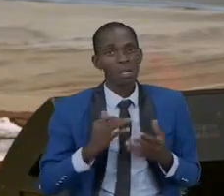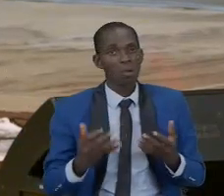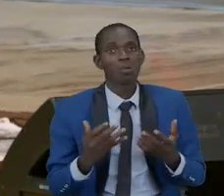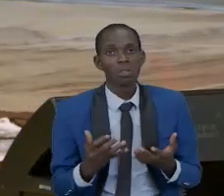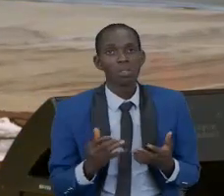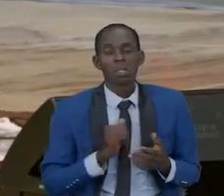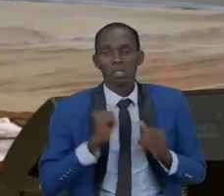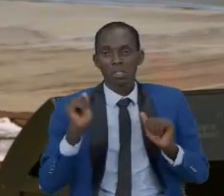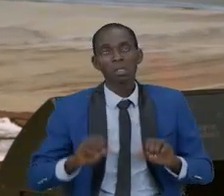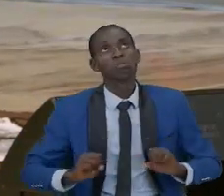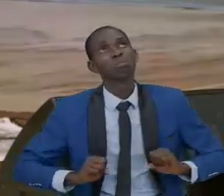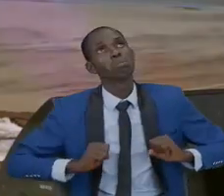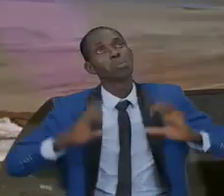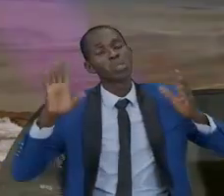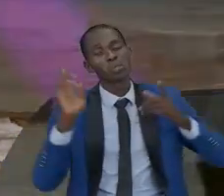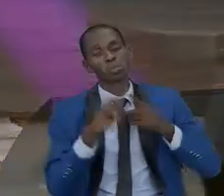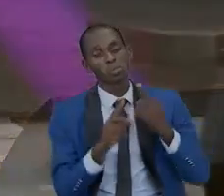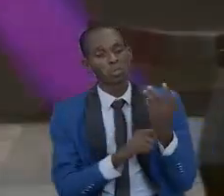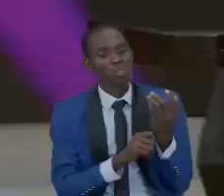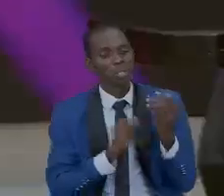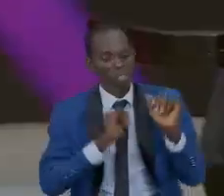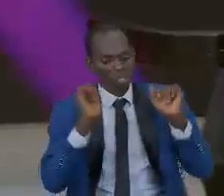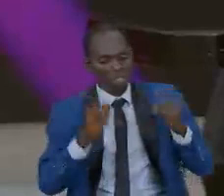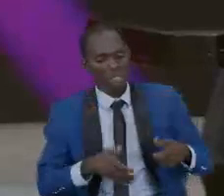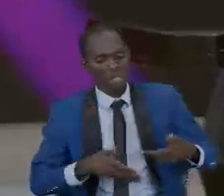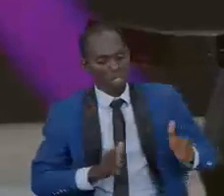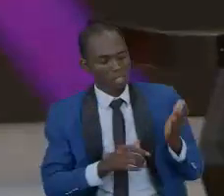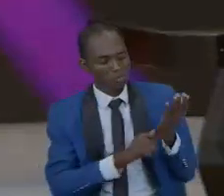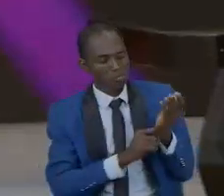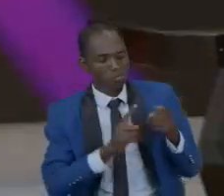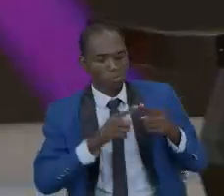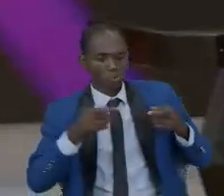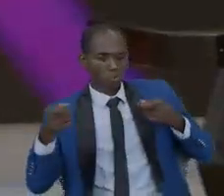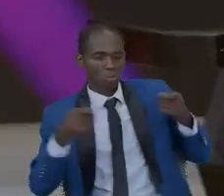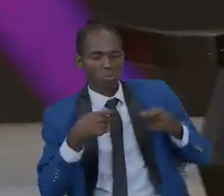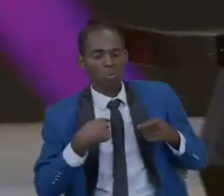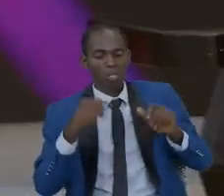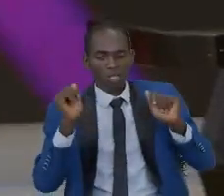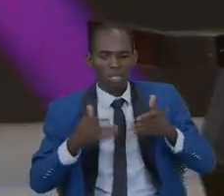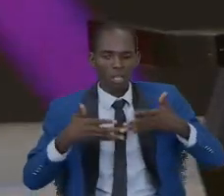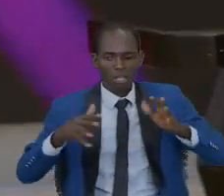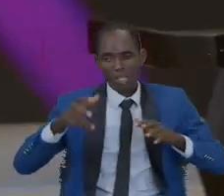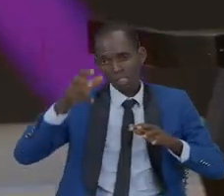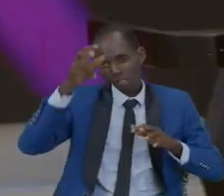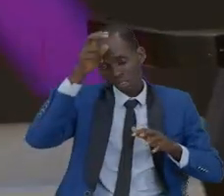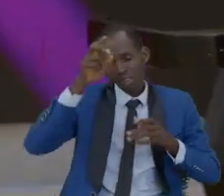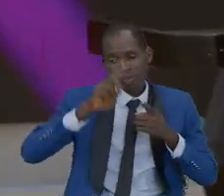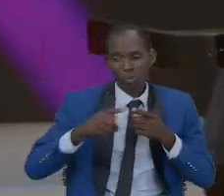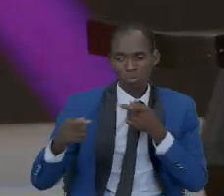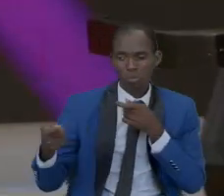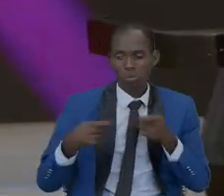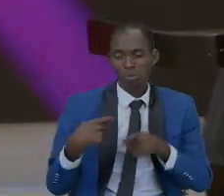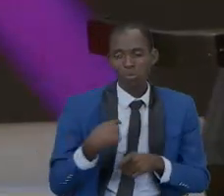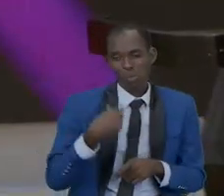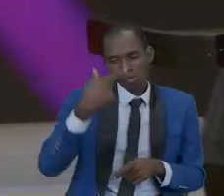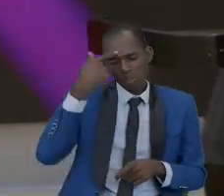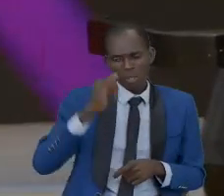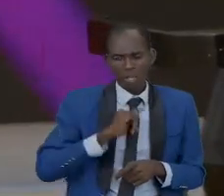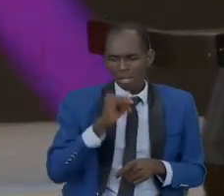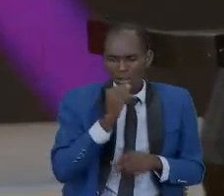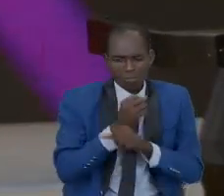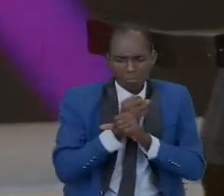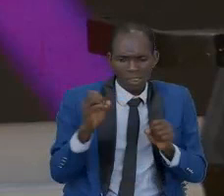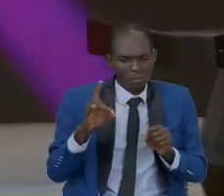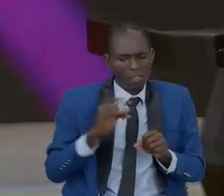can use all the flesh I can allow the flesh to control me I can allow Satan to control me because I am saved